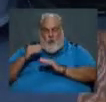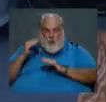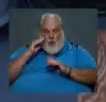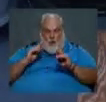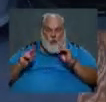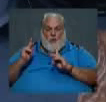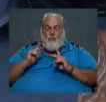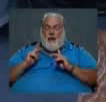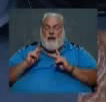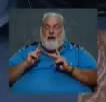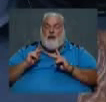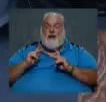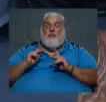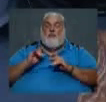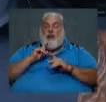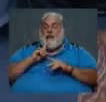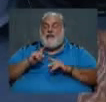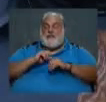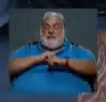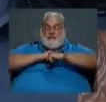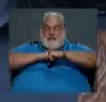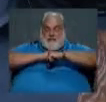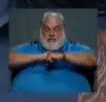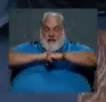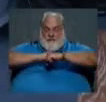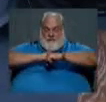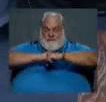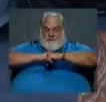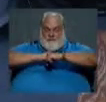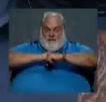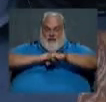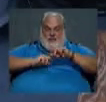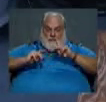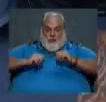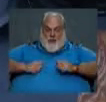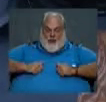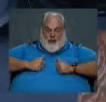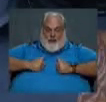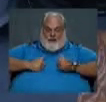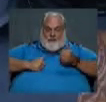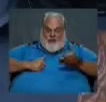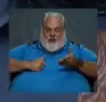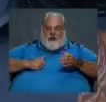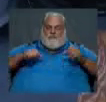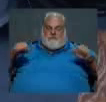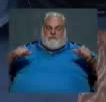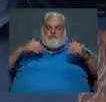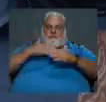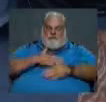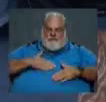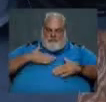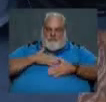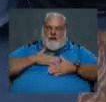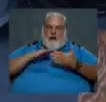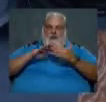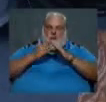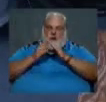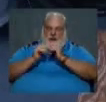want a neighborhood that is safe and secure, that people that live there can enjoy the community